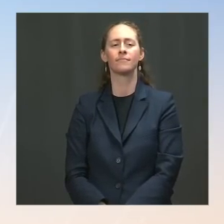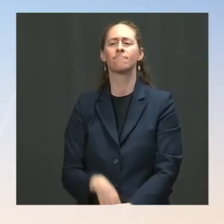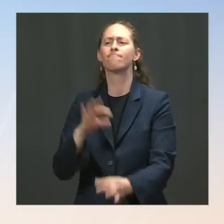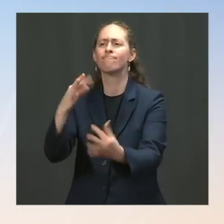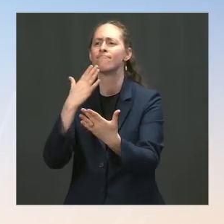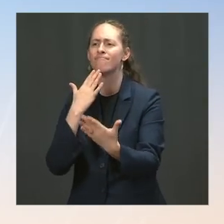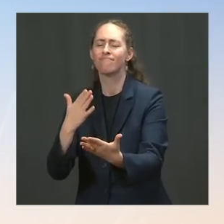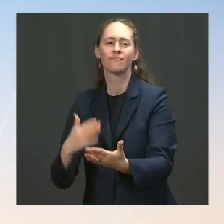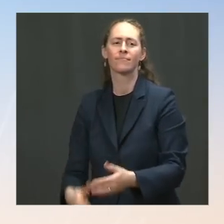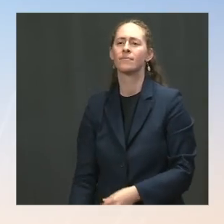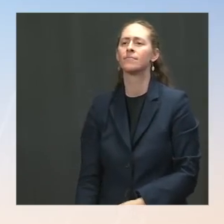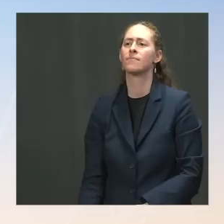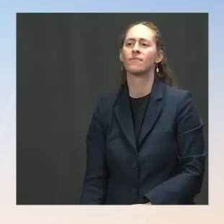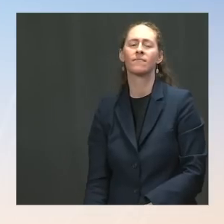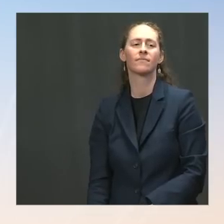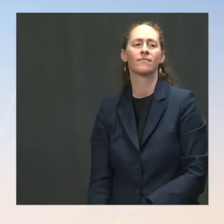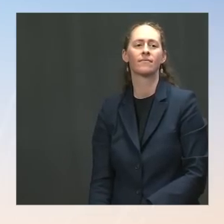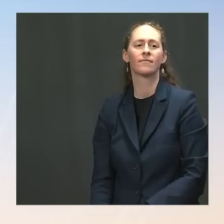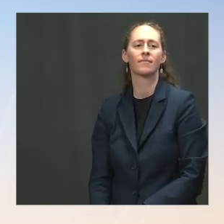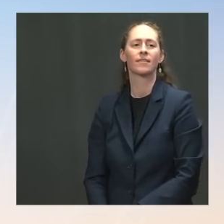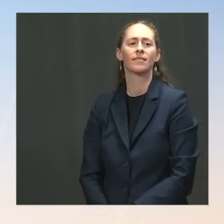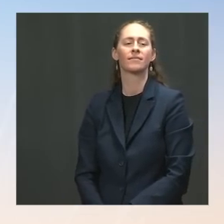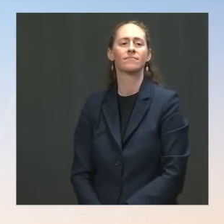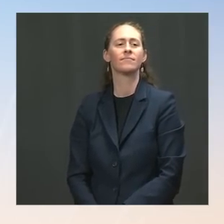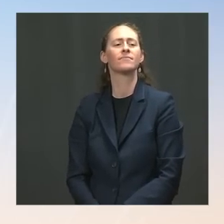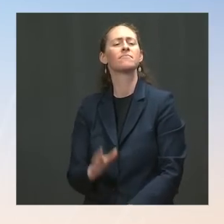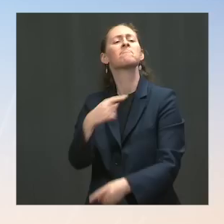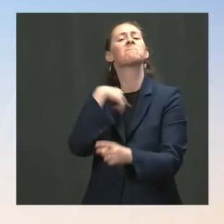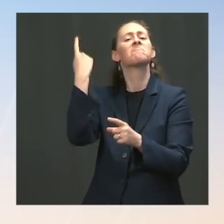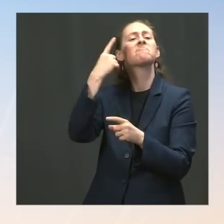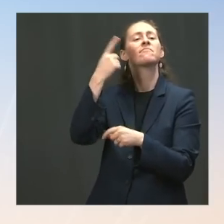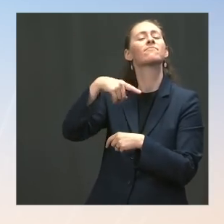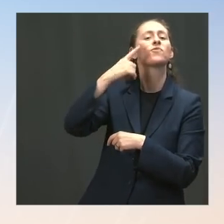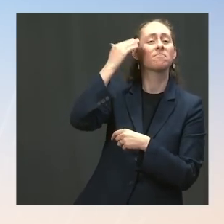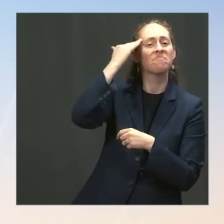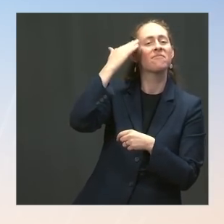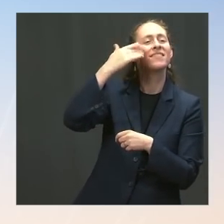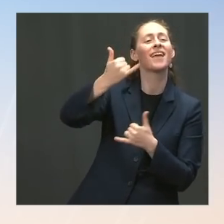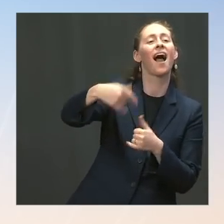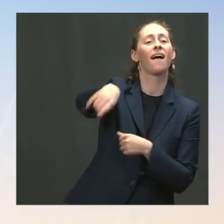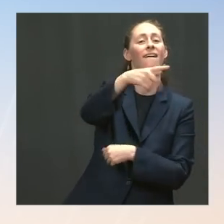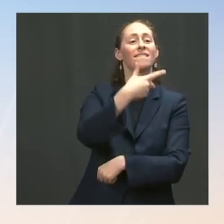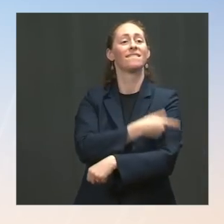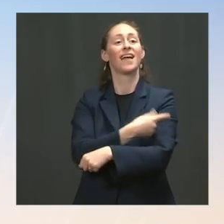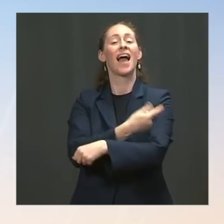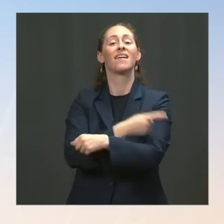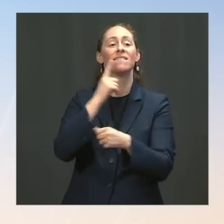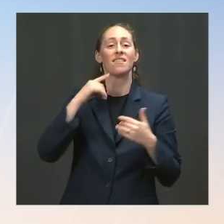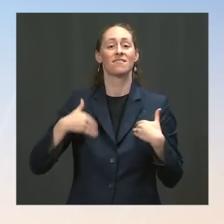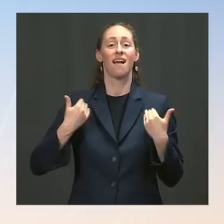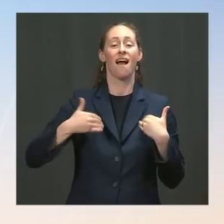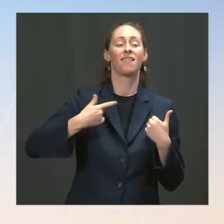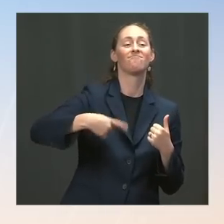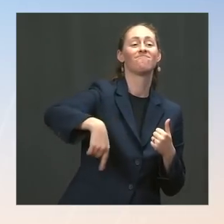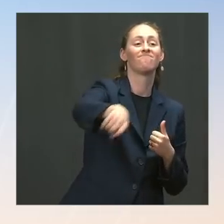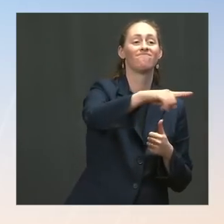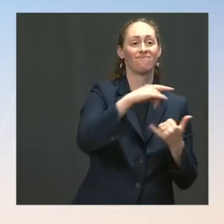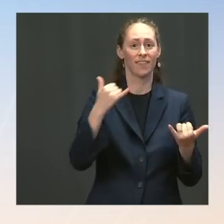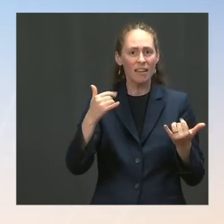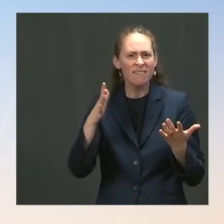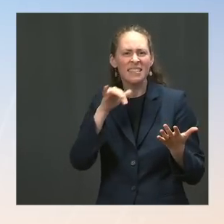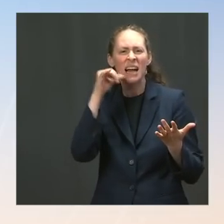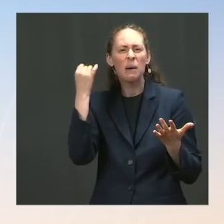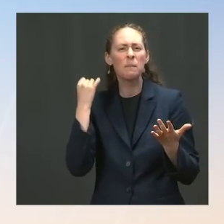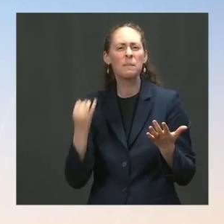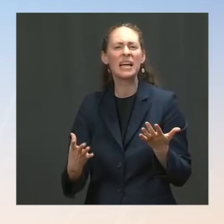you. We know that vaccination rates among younger Americans 18 to 24 are lower. We also know that vaccination rates among African Americans are